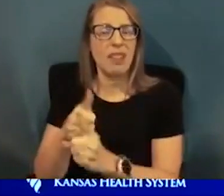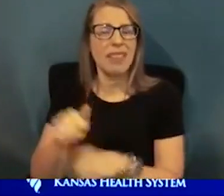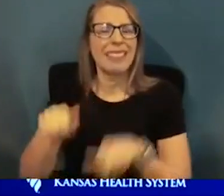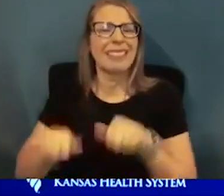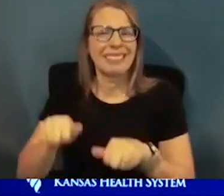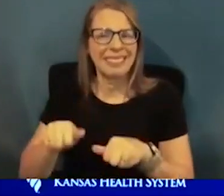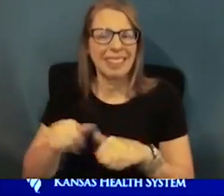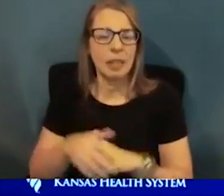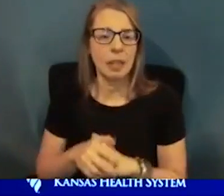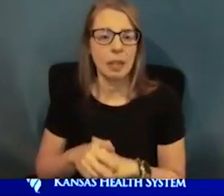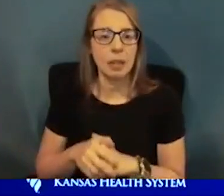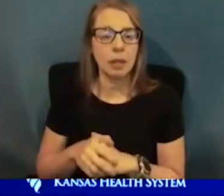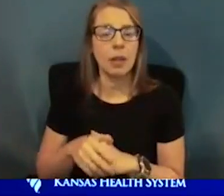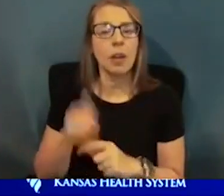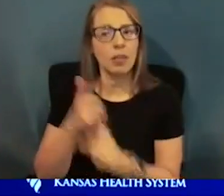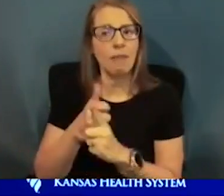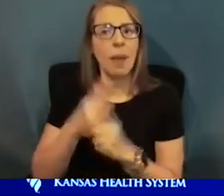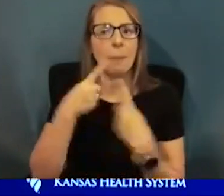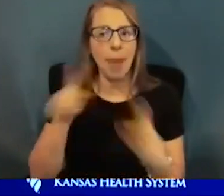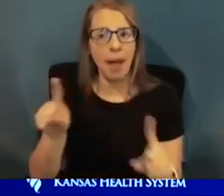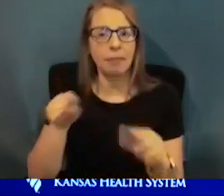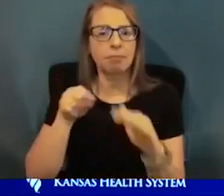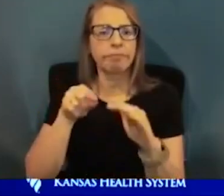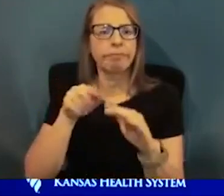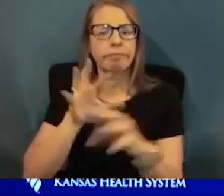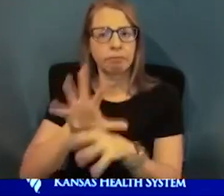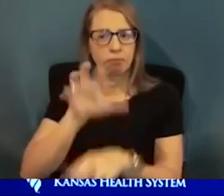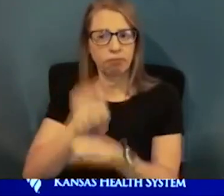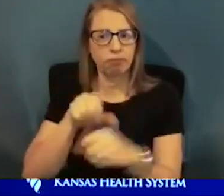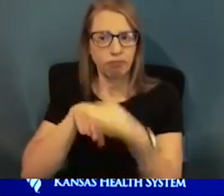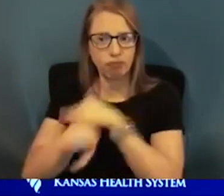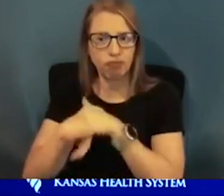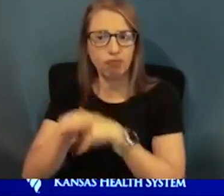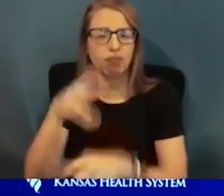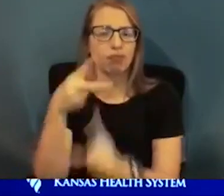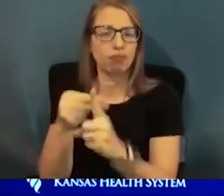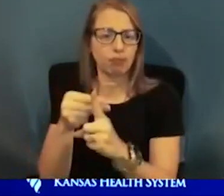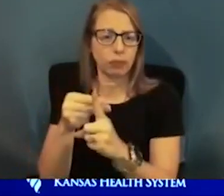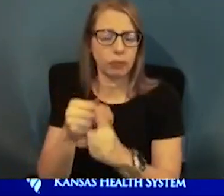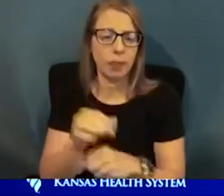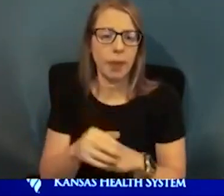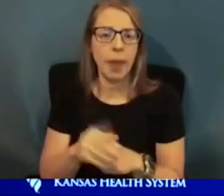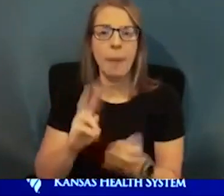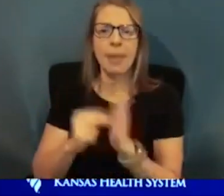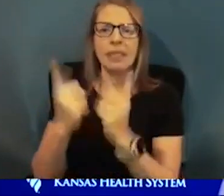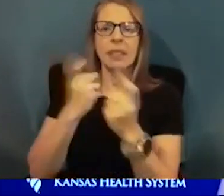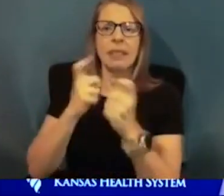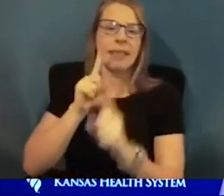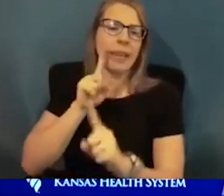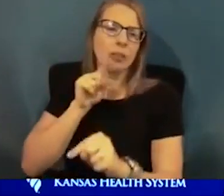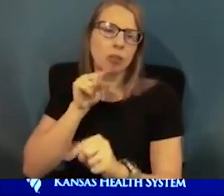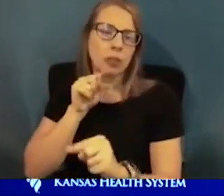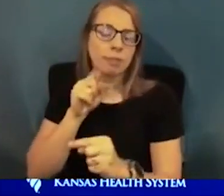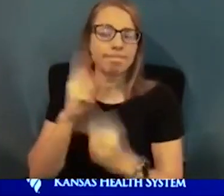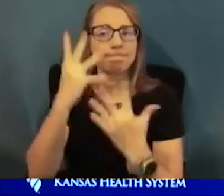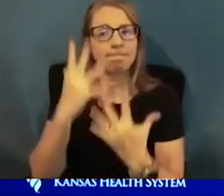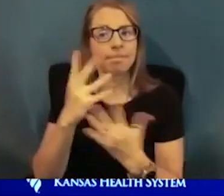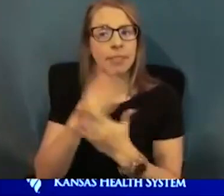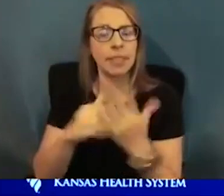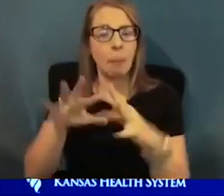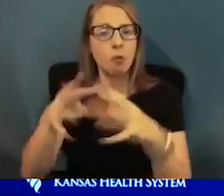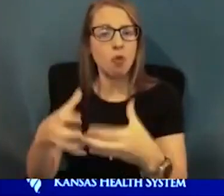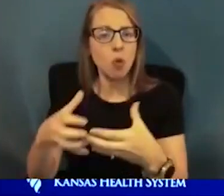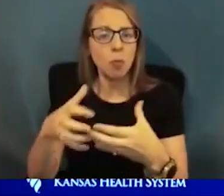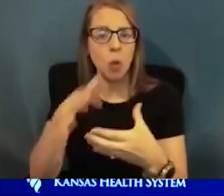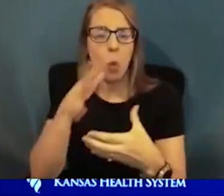was able to finally get in and do that. It's going to take answering those specific questions. Unfortunately, for some groups, it's going to take tragedy